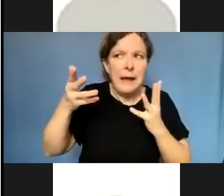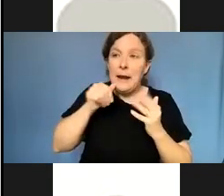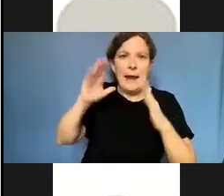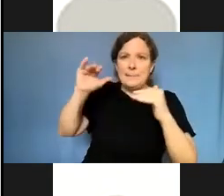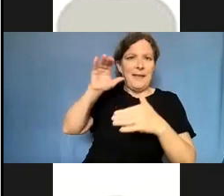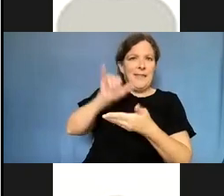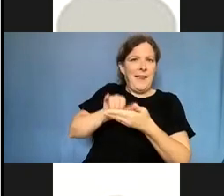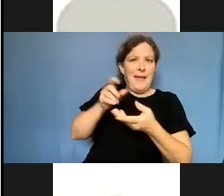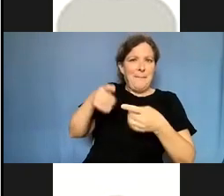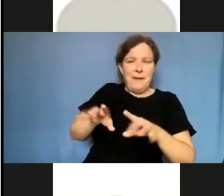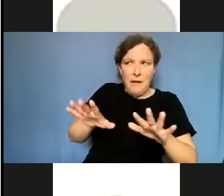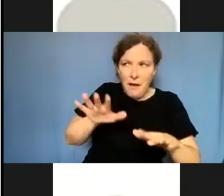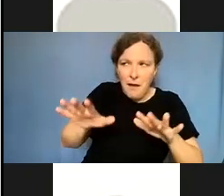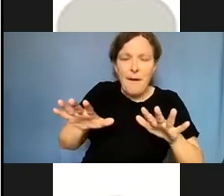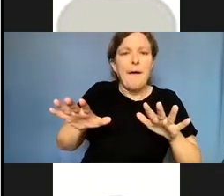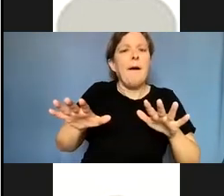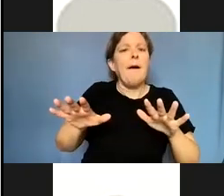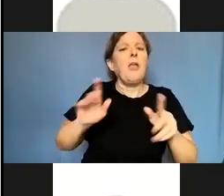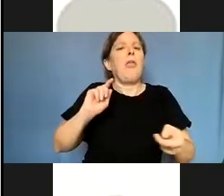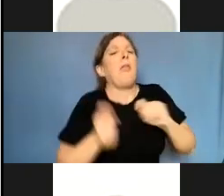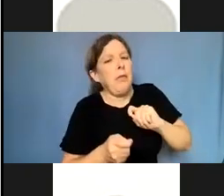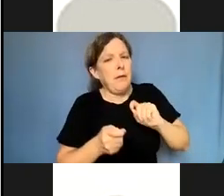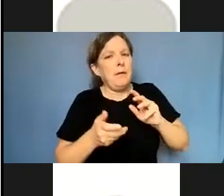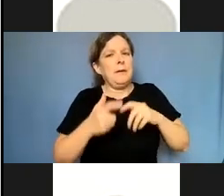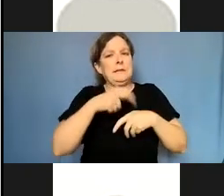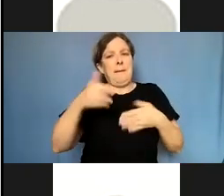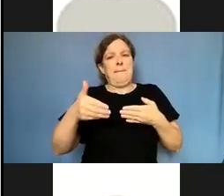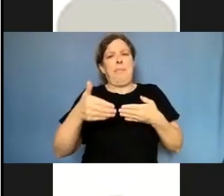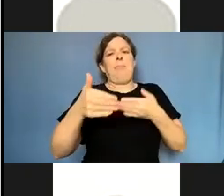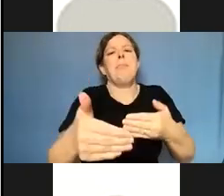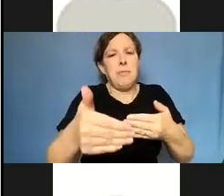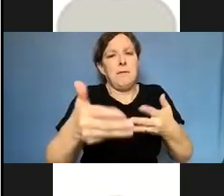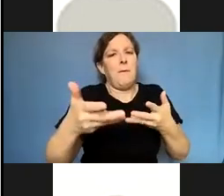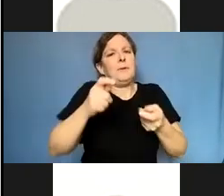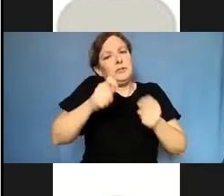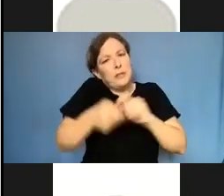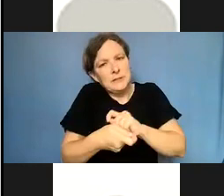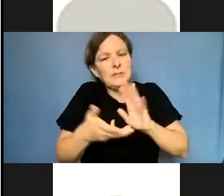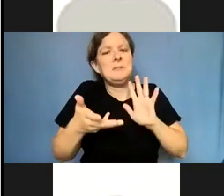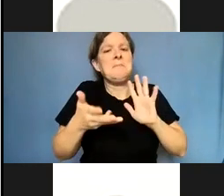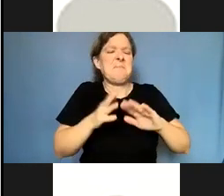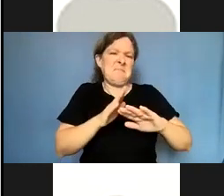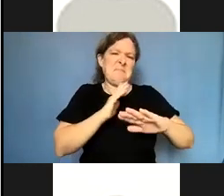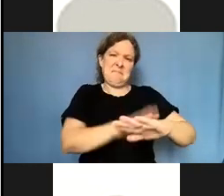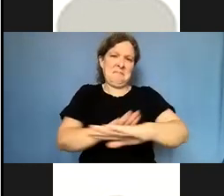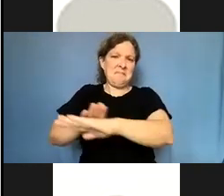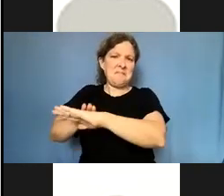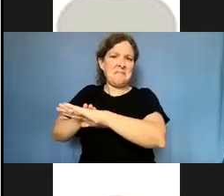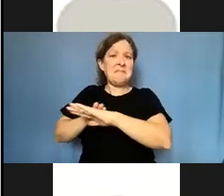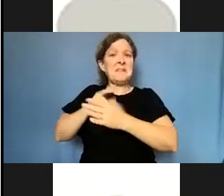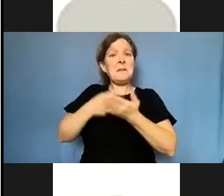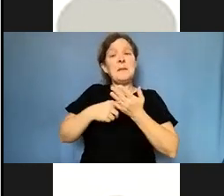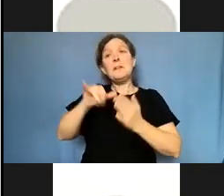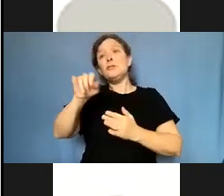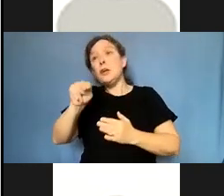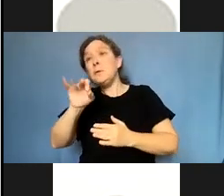to. And you know, that time frame has not worked out in the way it was predicted. So I think when we talk about January,